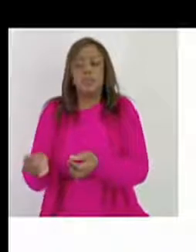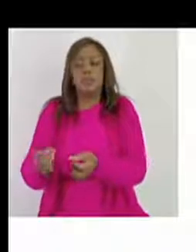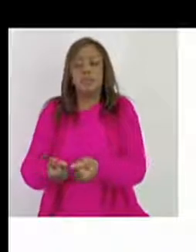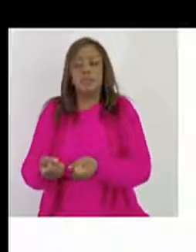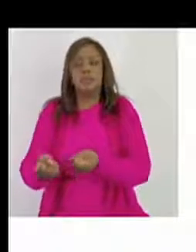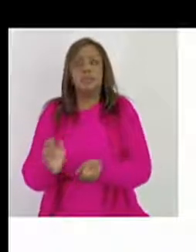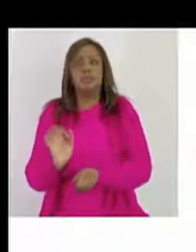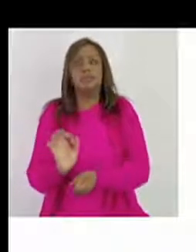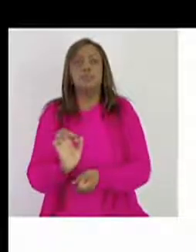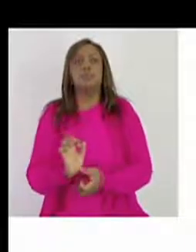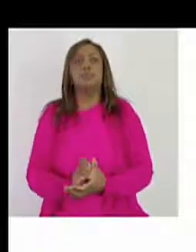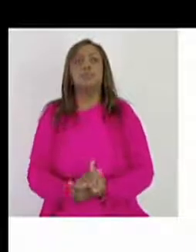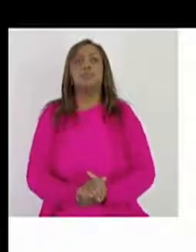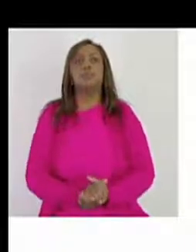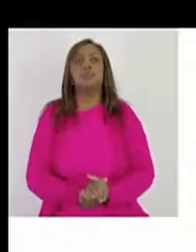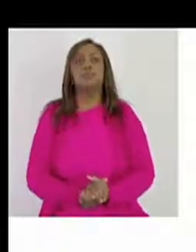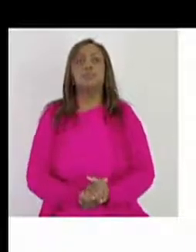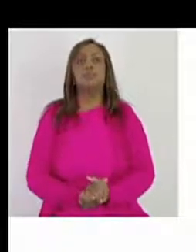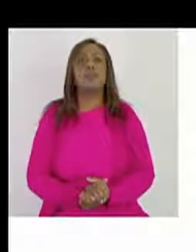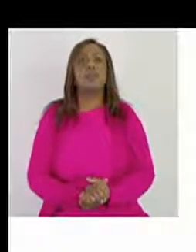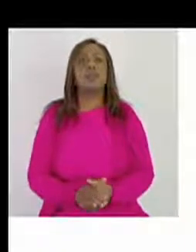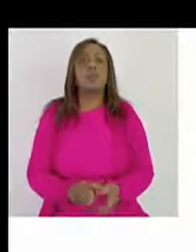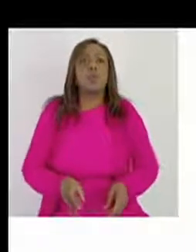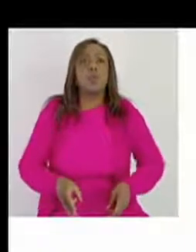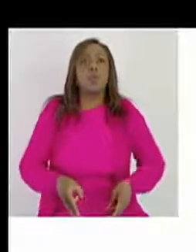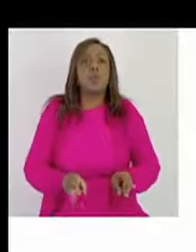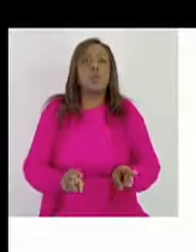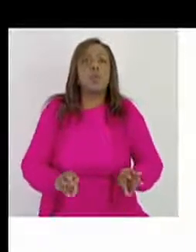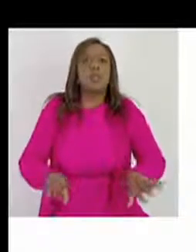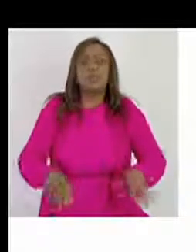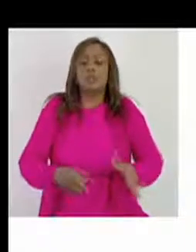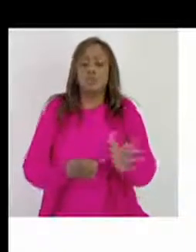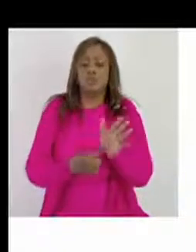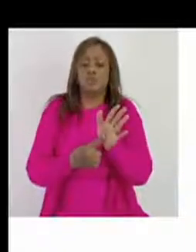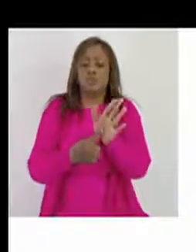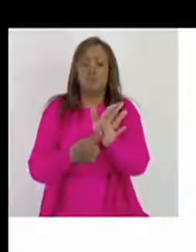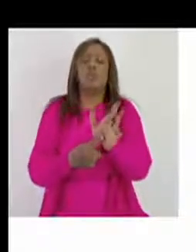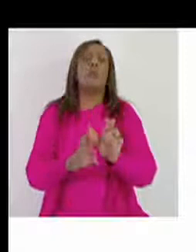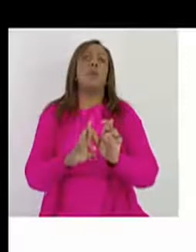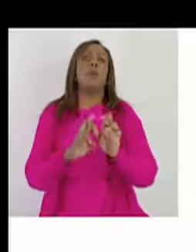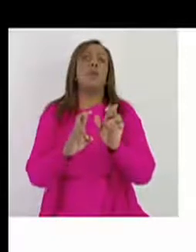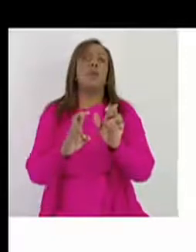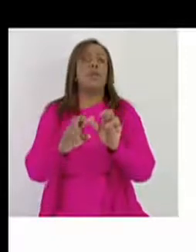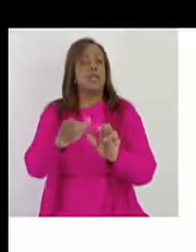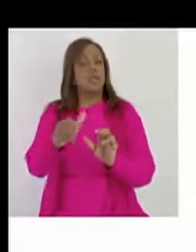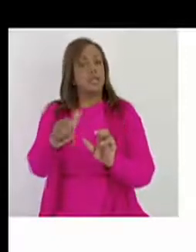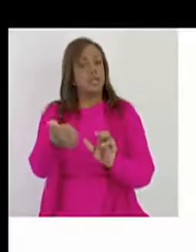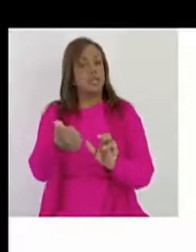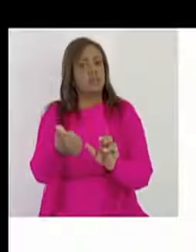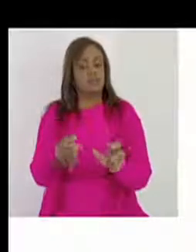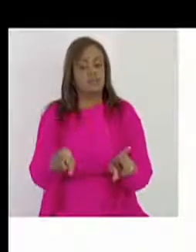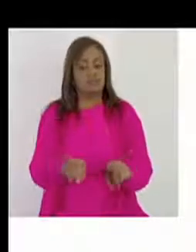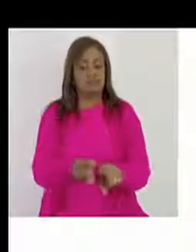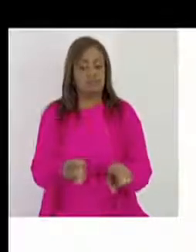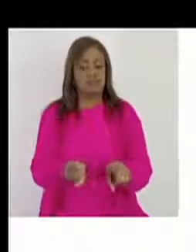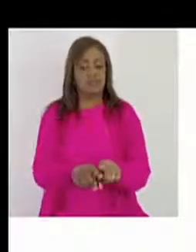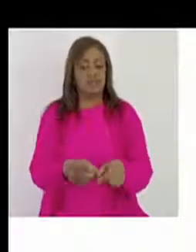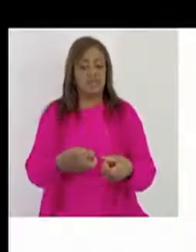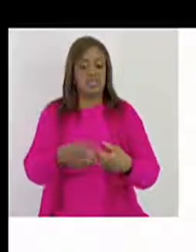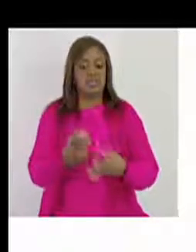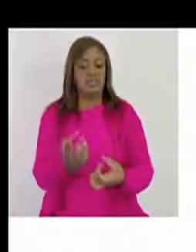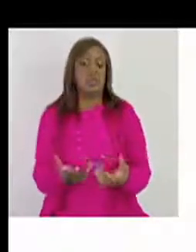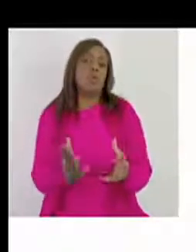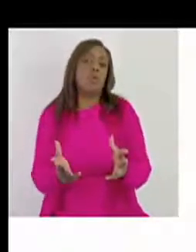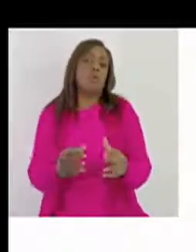Let us also look at ways of how you can show respect to others who are both similar and different than you